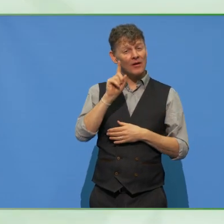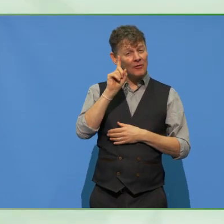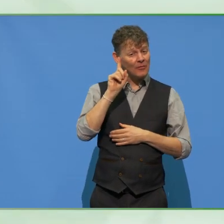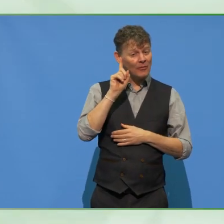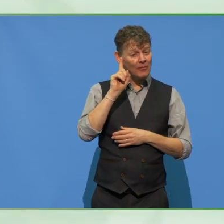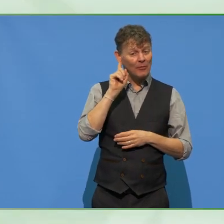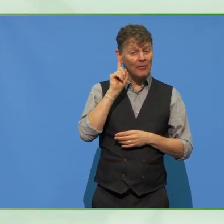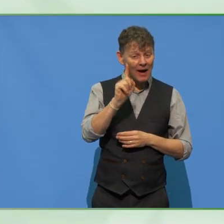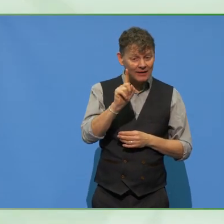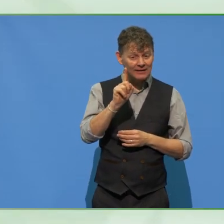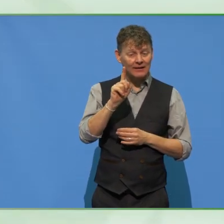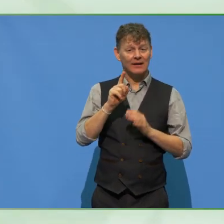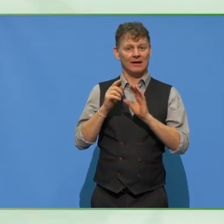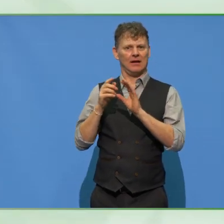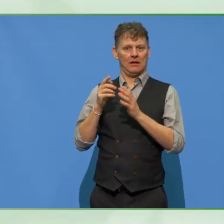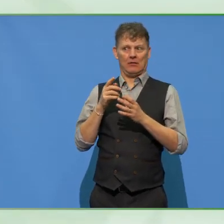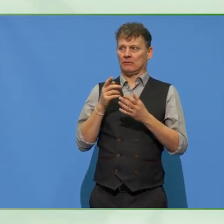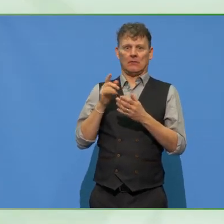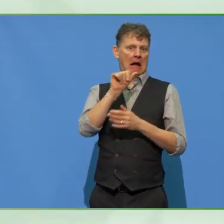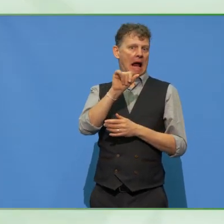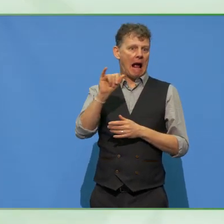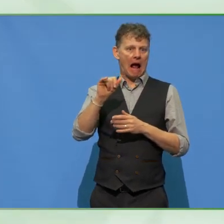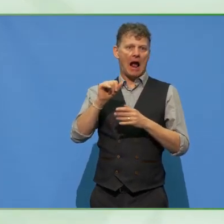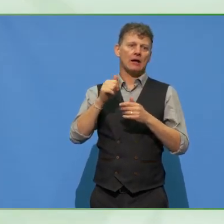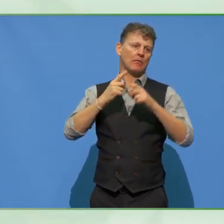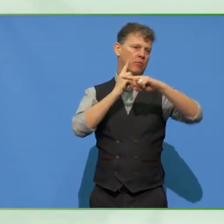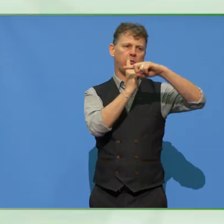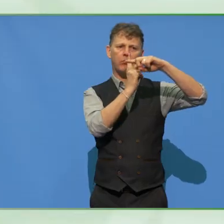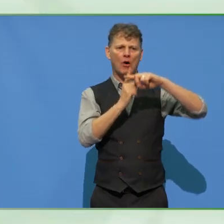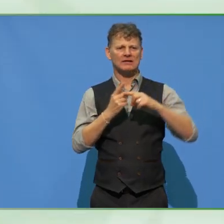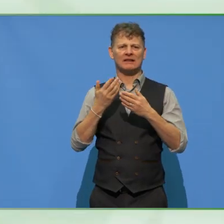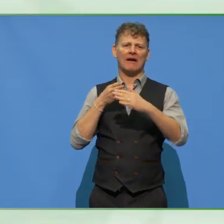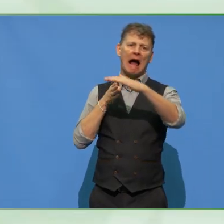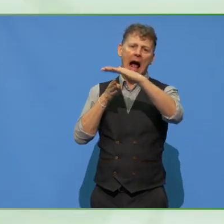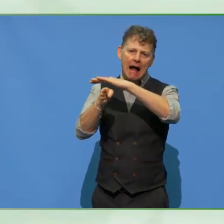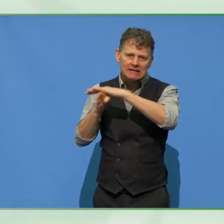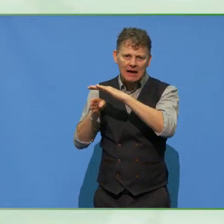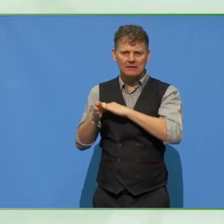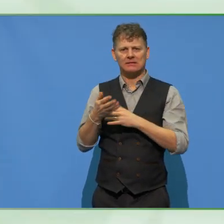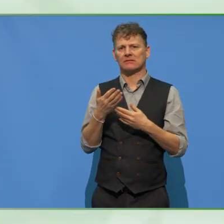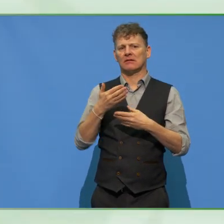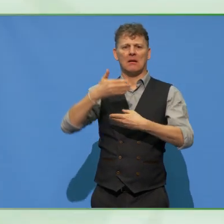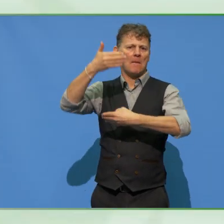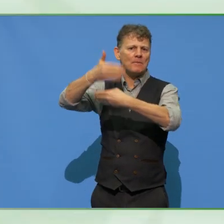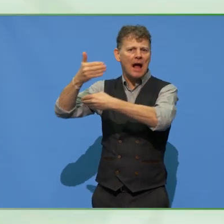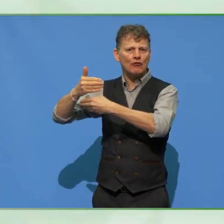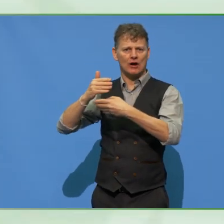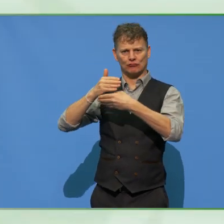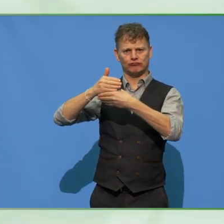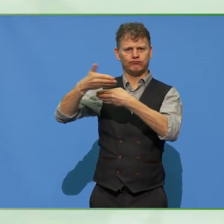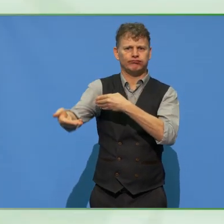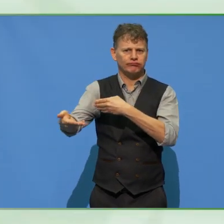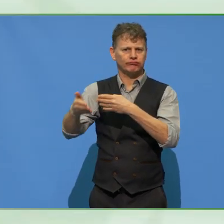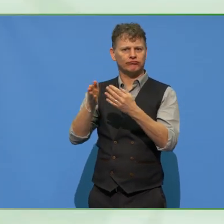of giving us access, in terms of removing barriers, in terms